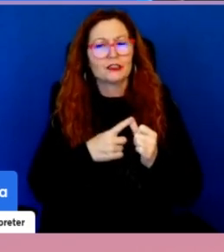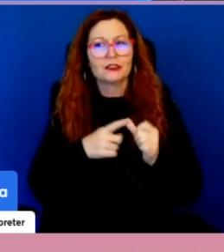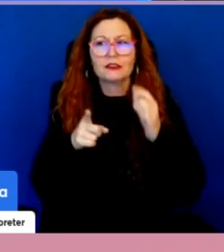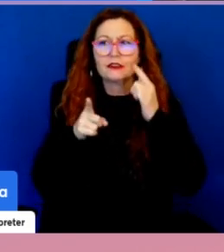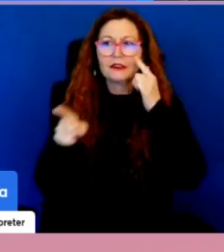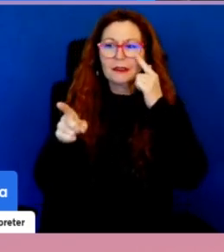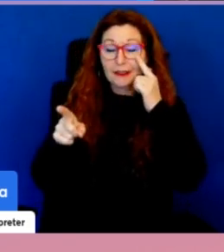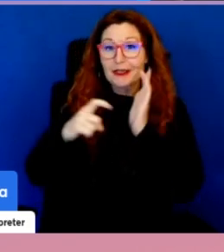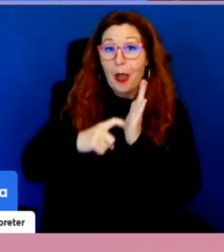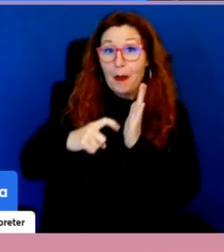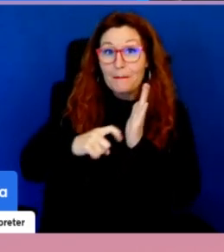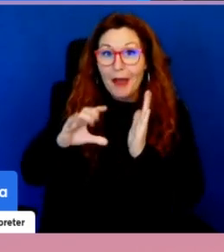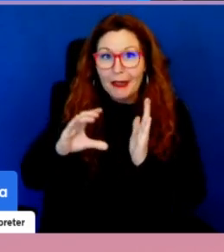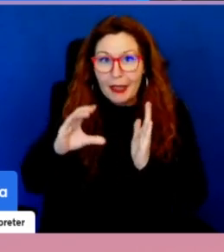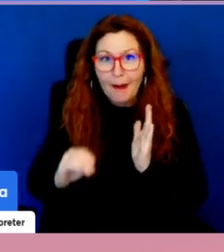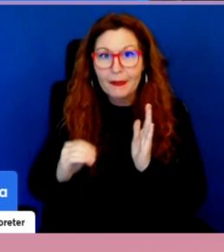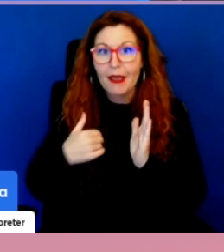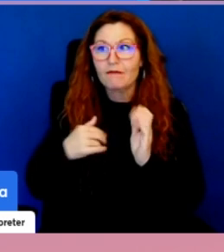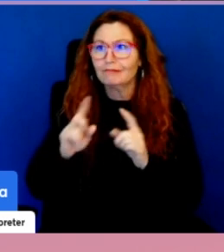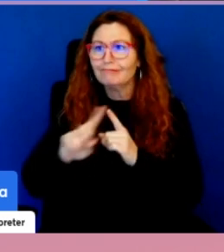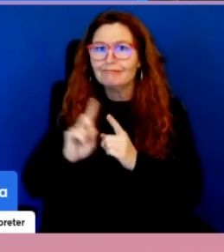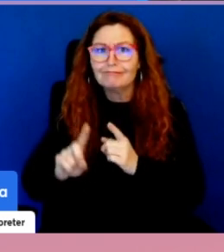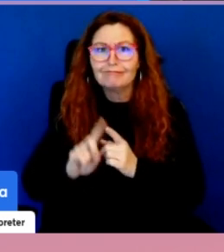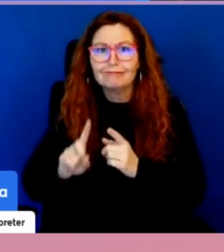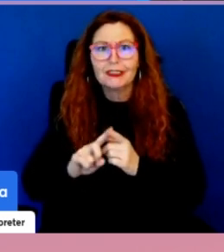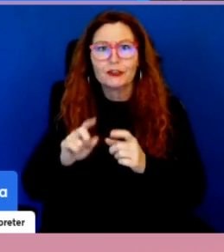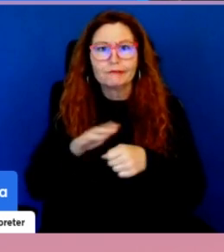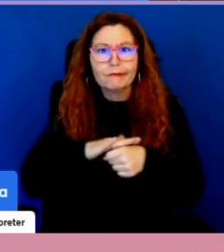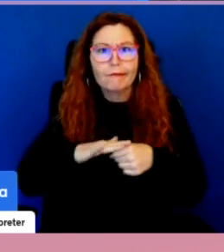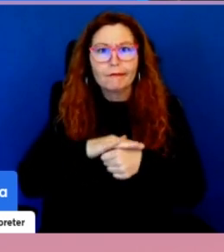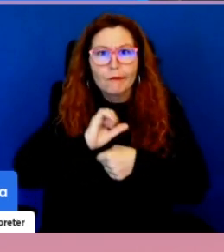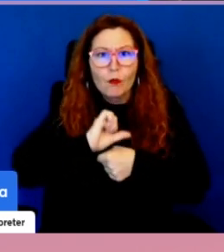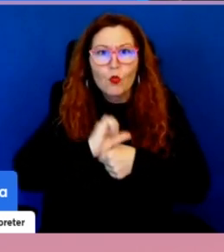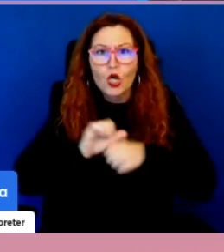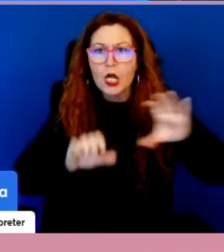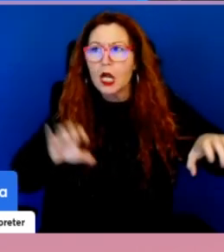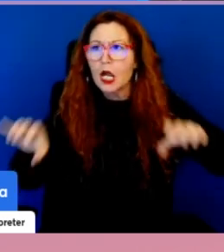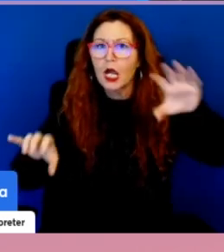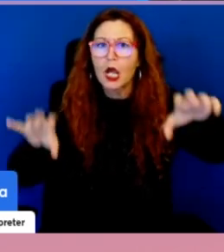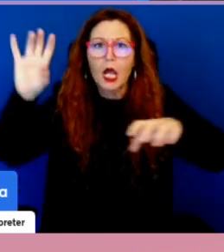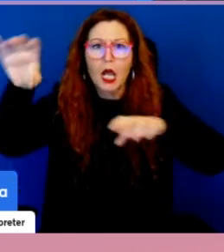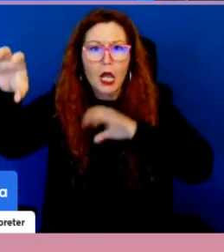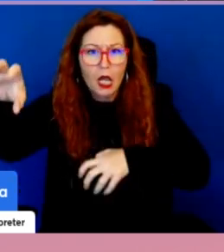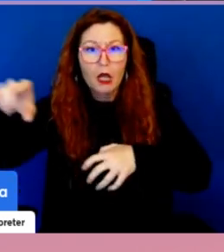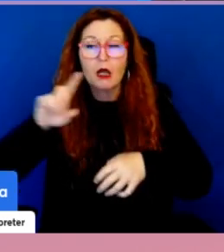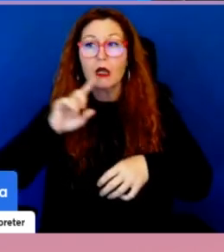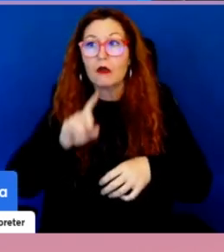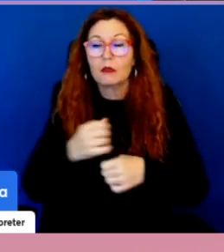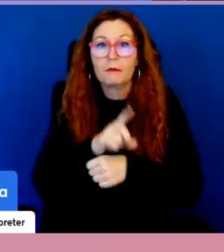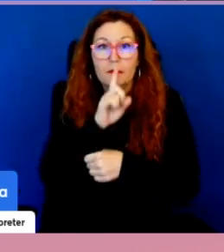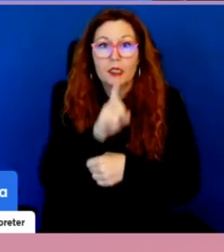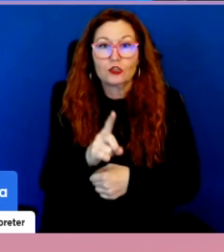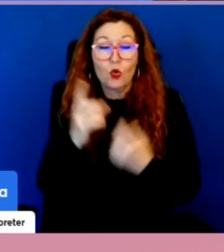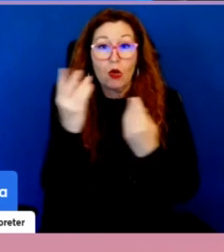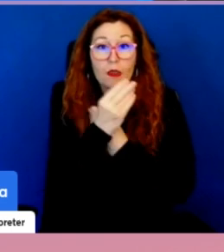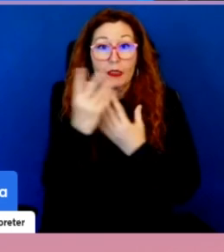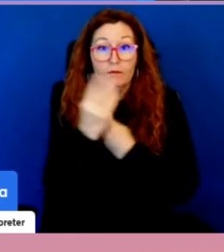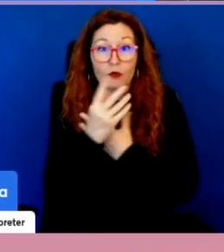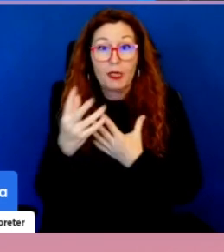company having all these remote sites, and they want to stream data securely back to their central